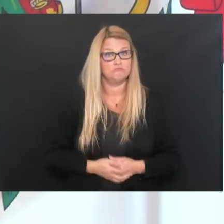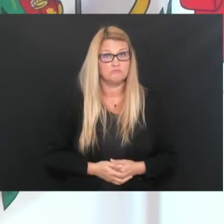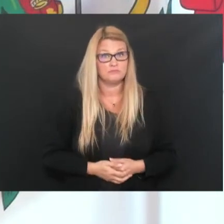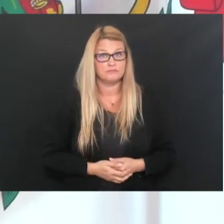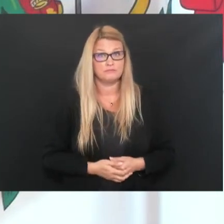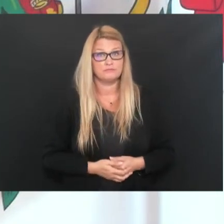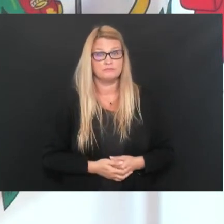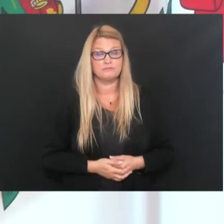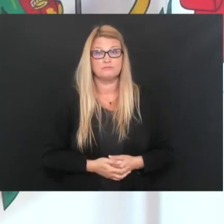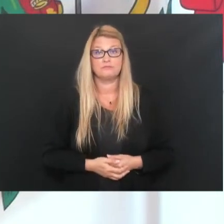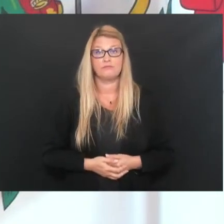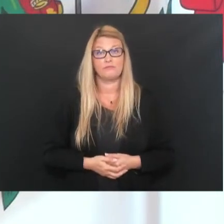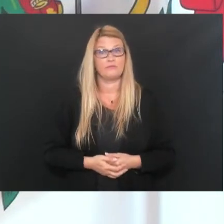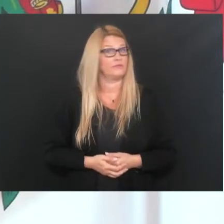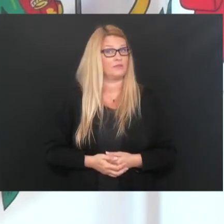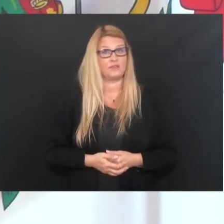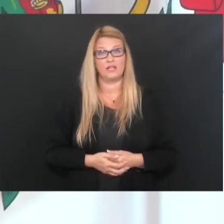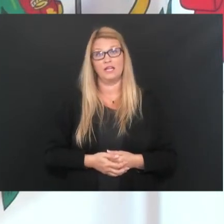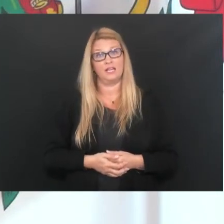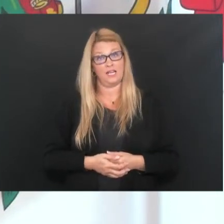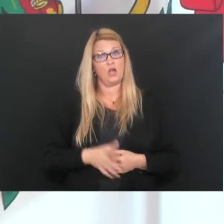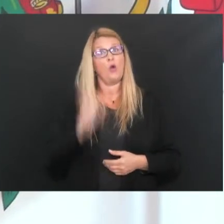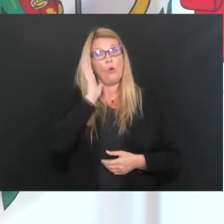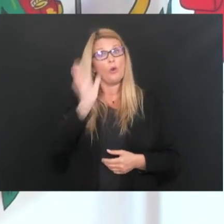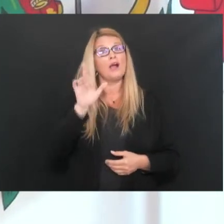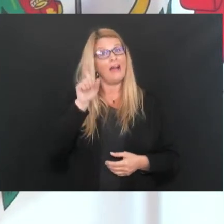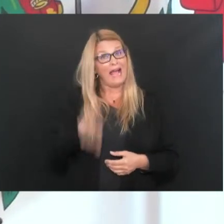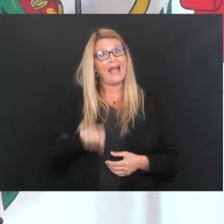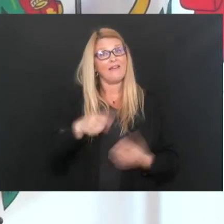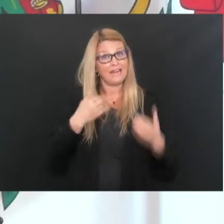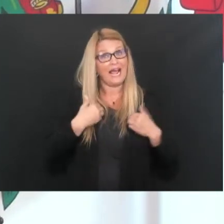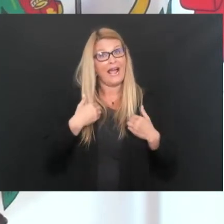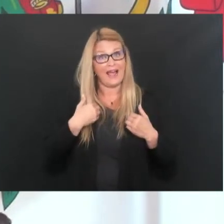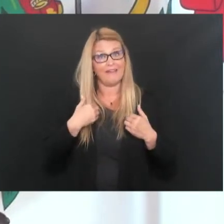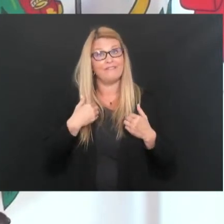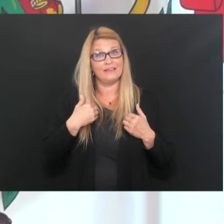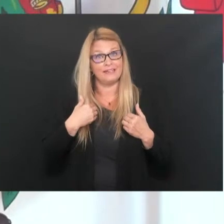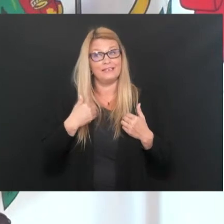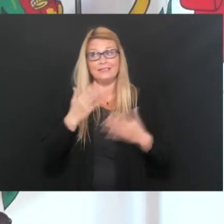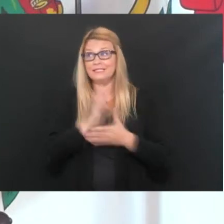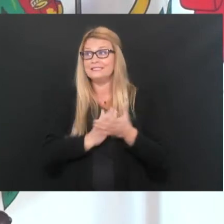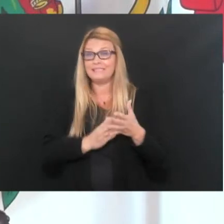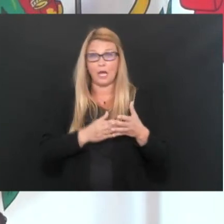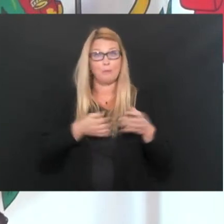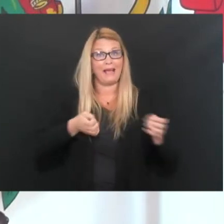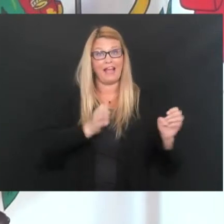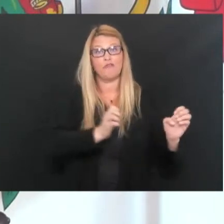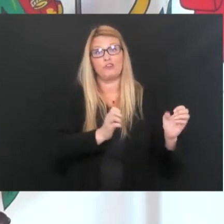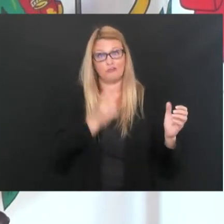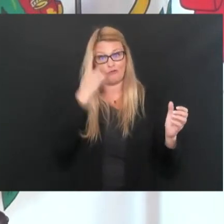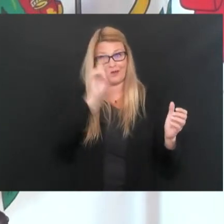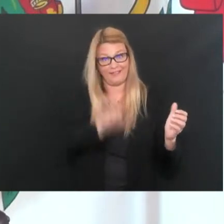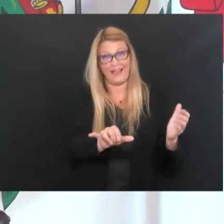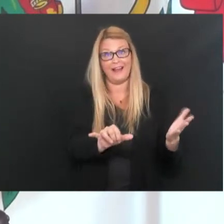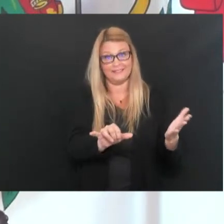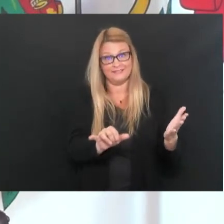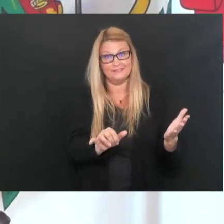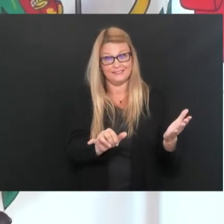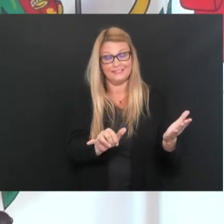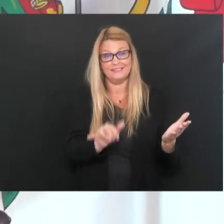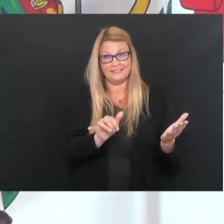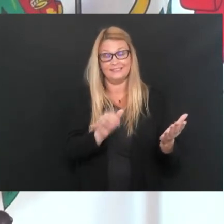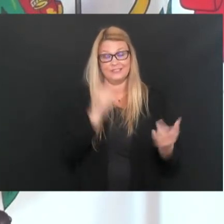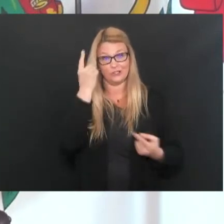so, Mark, there's going to have to be some level of concerted effort along those lines. And,